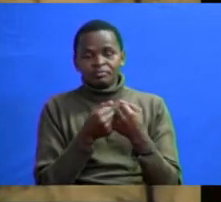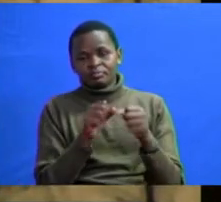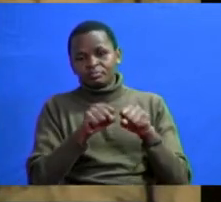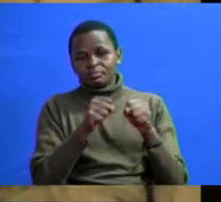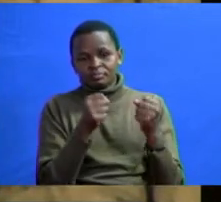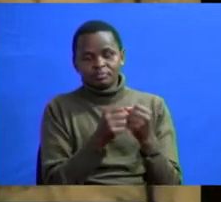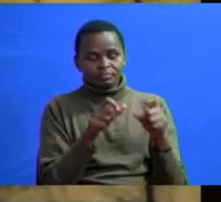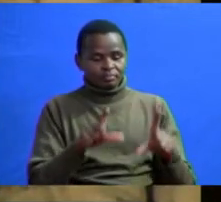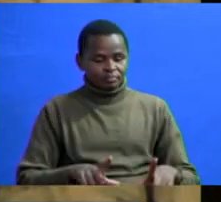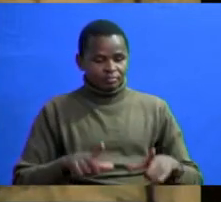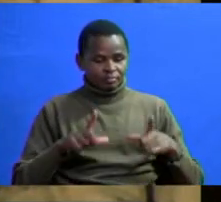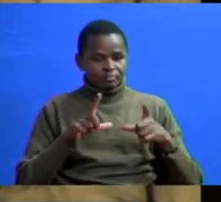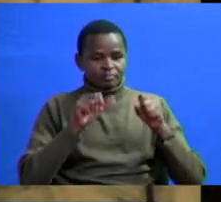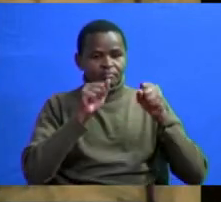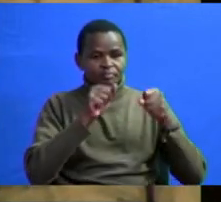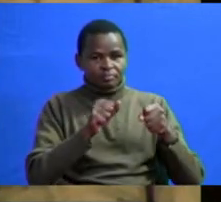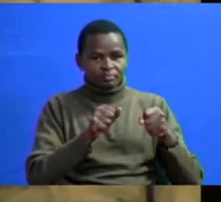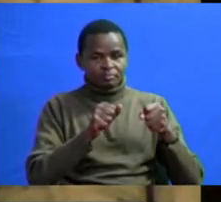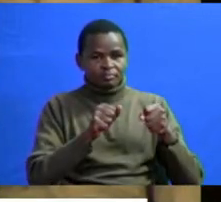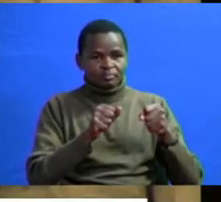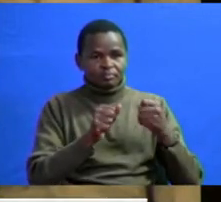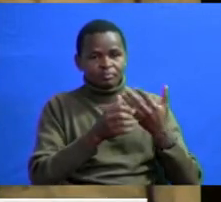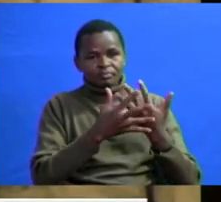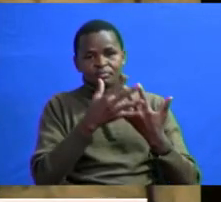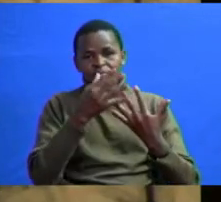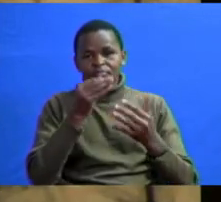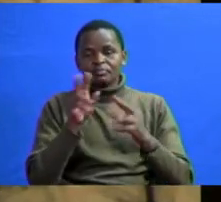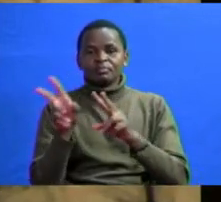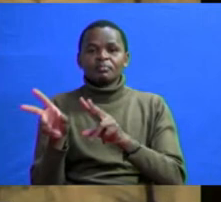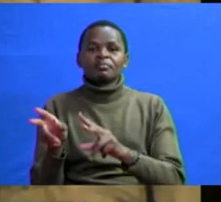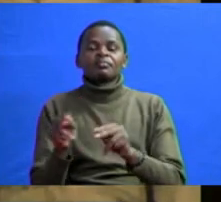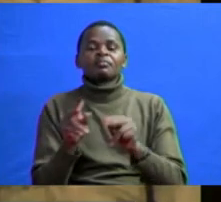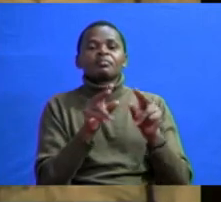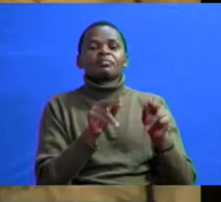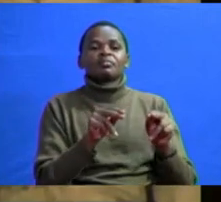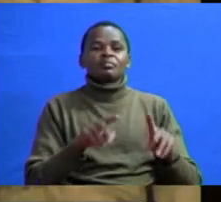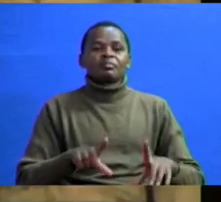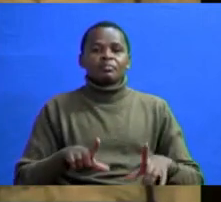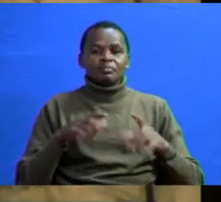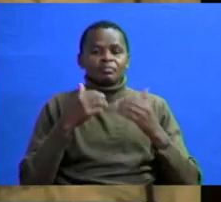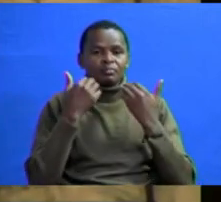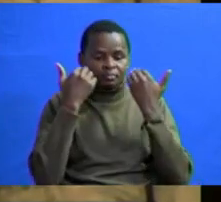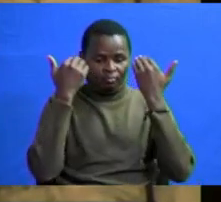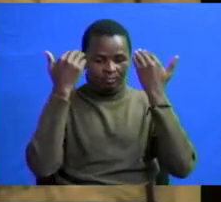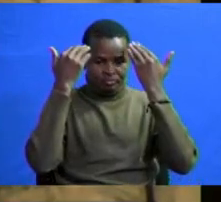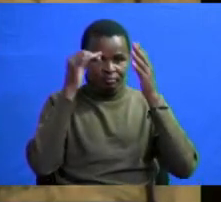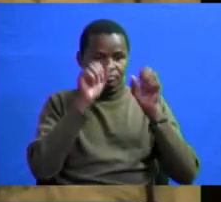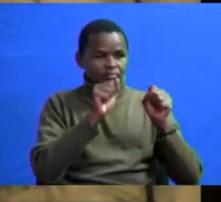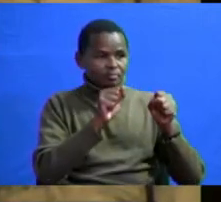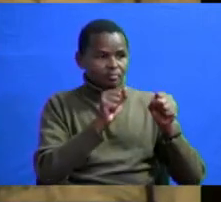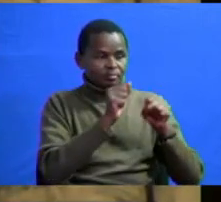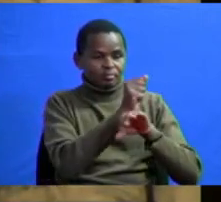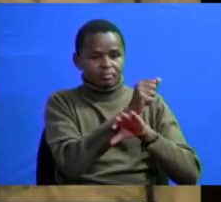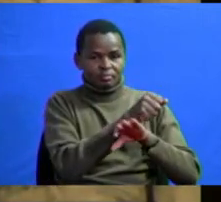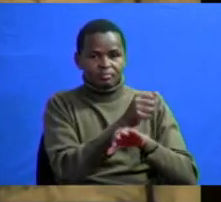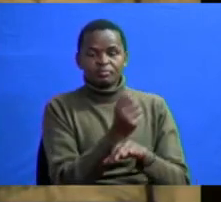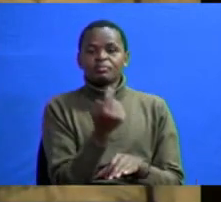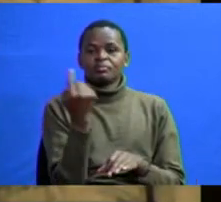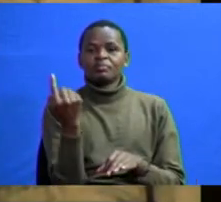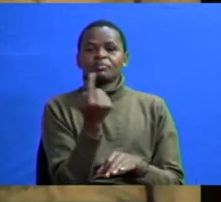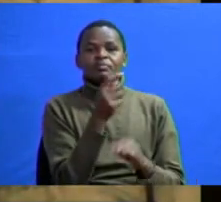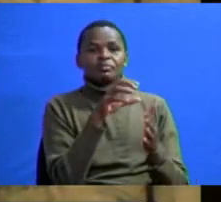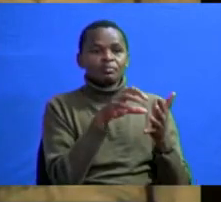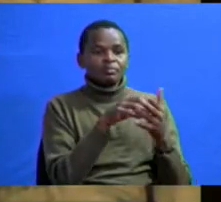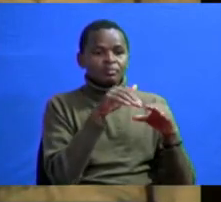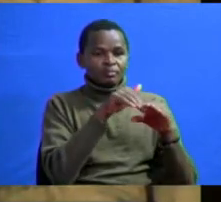socialize? Can they cope with the normal life stresses to a point that they're able to overcome each and every situation